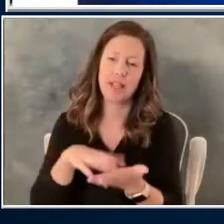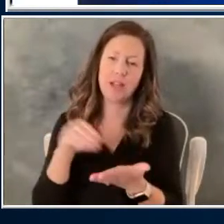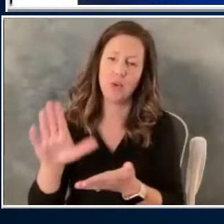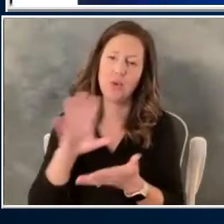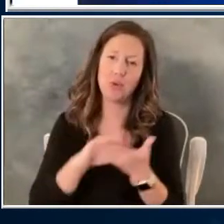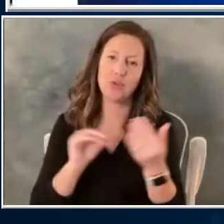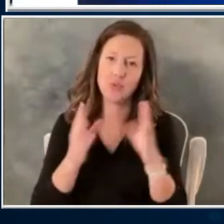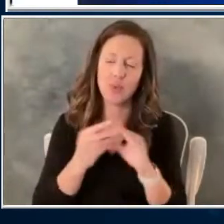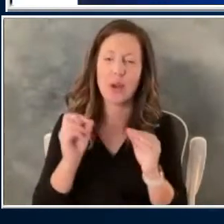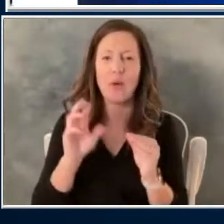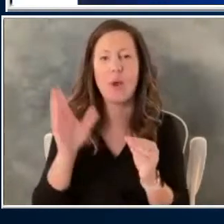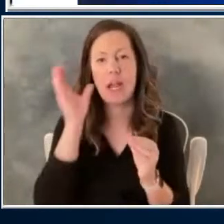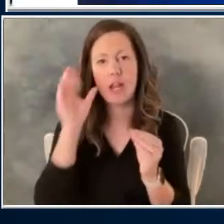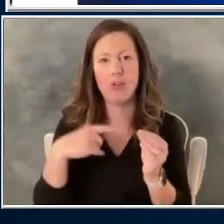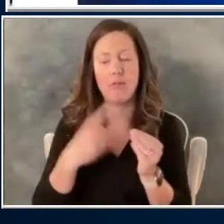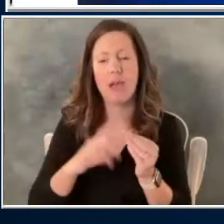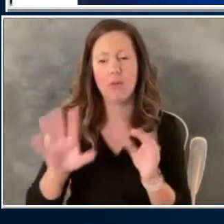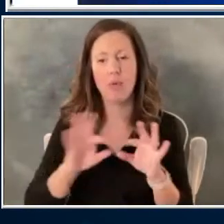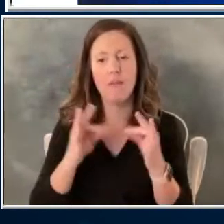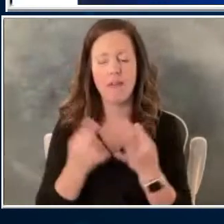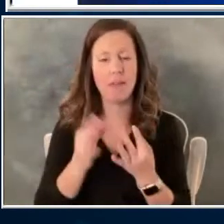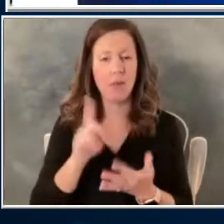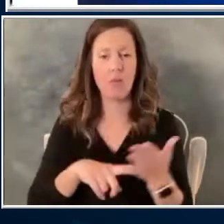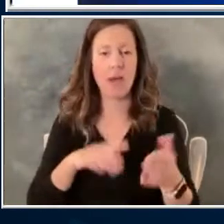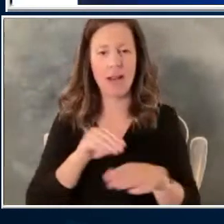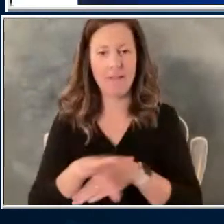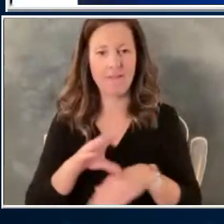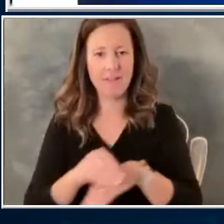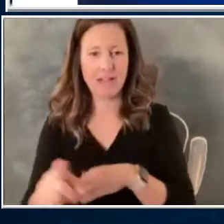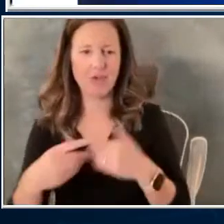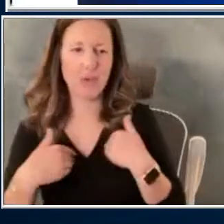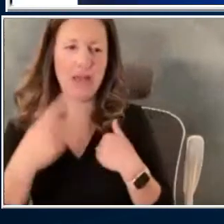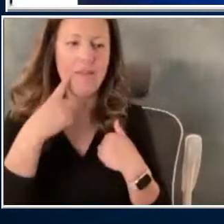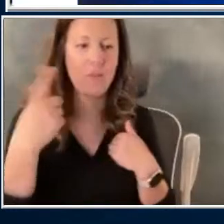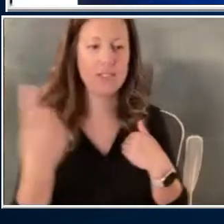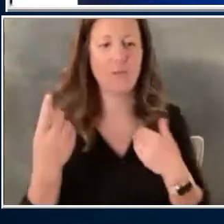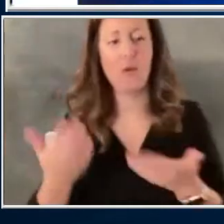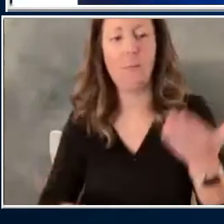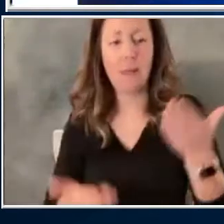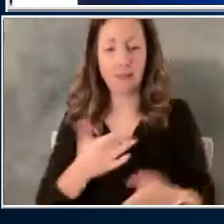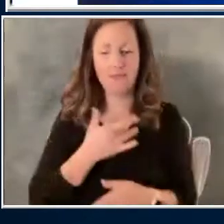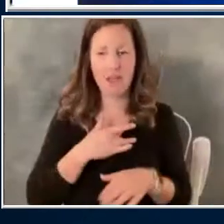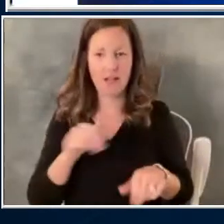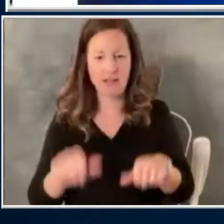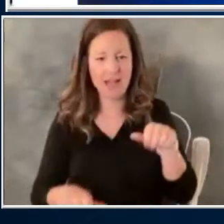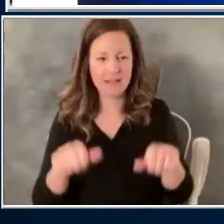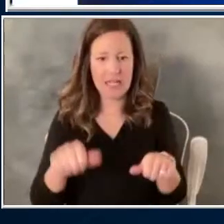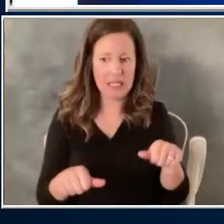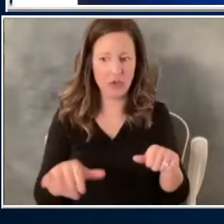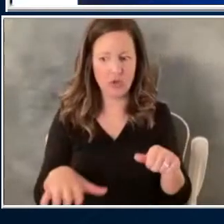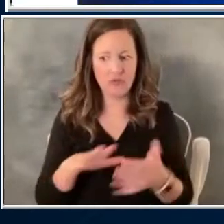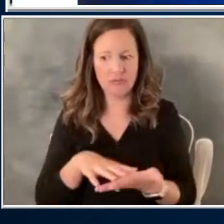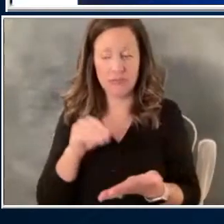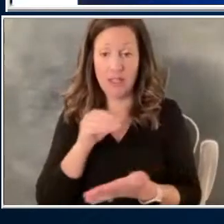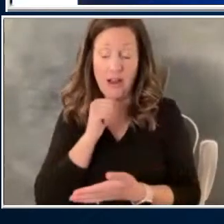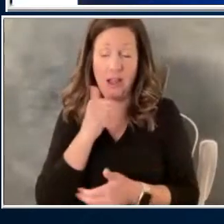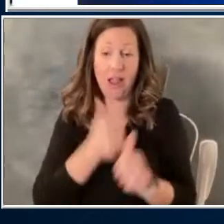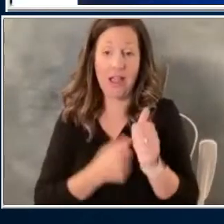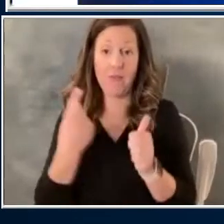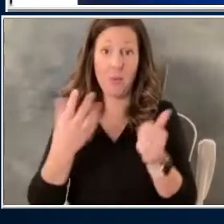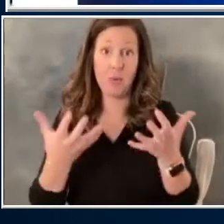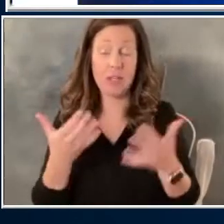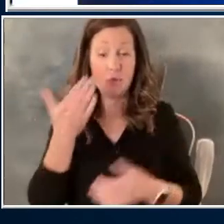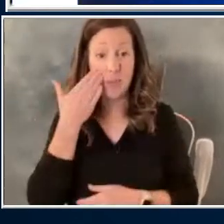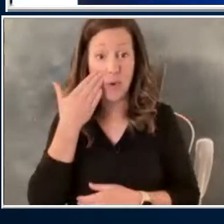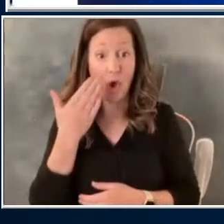brother. What advice would you have to someone who might be hesitant to find out? Not everybody wants to know the news that they